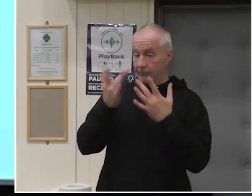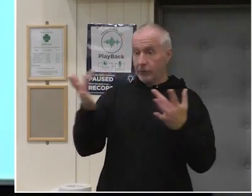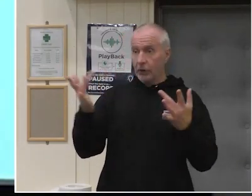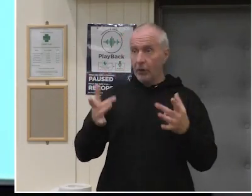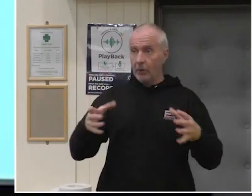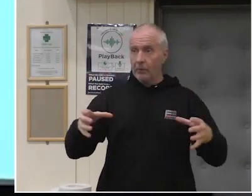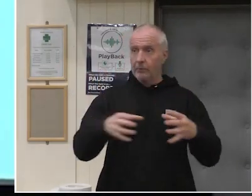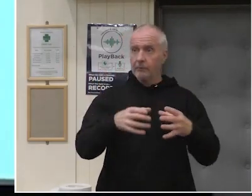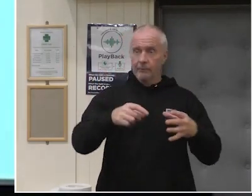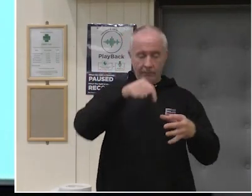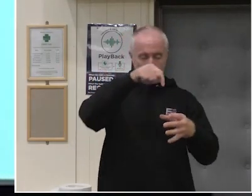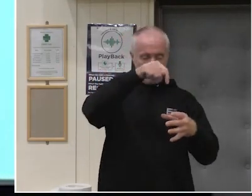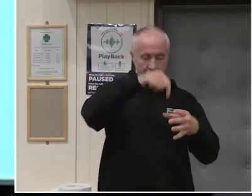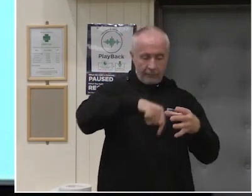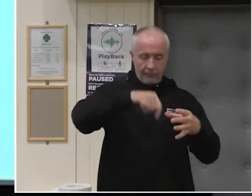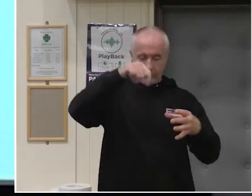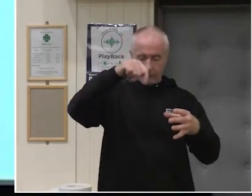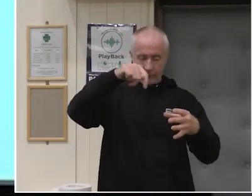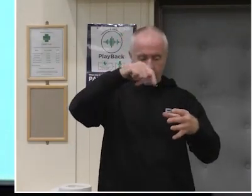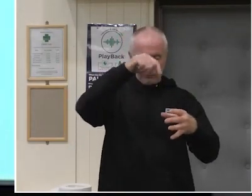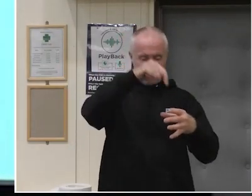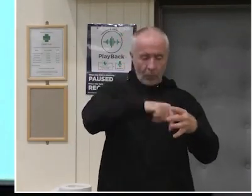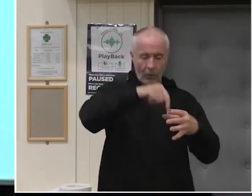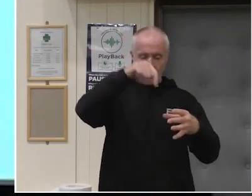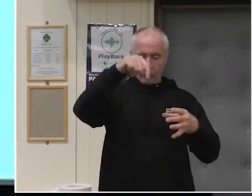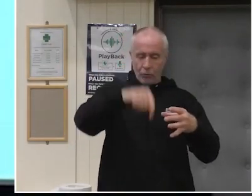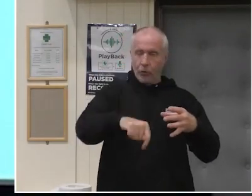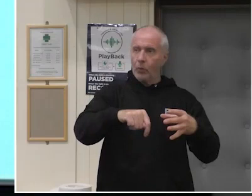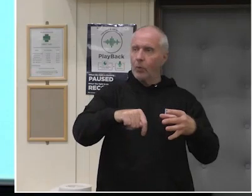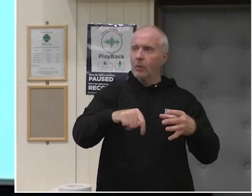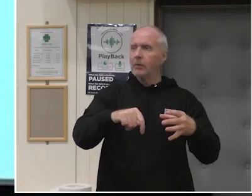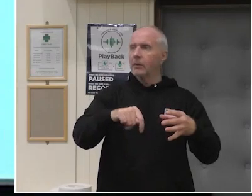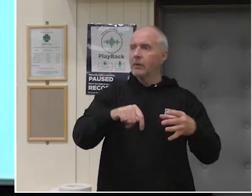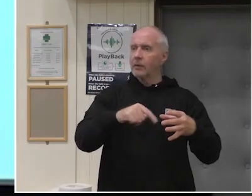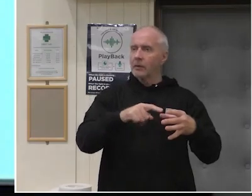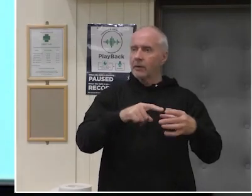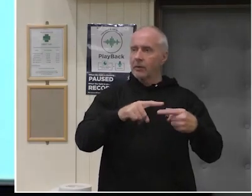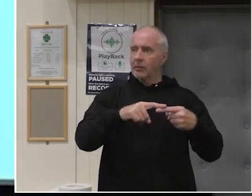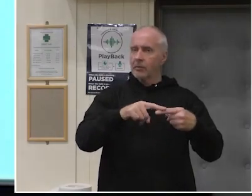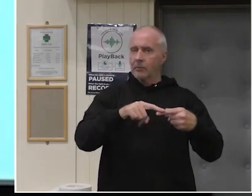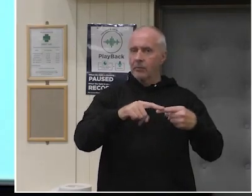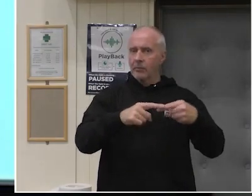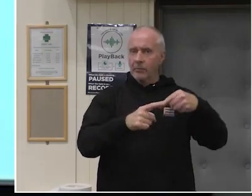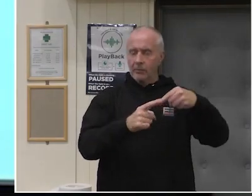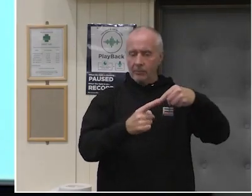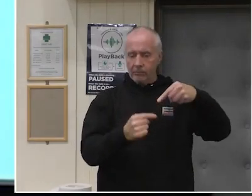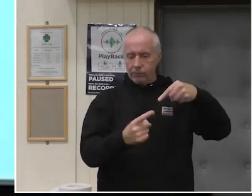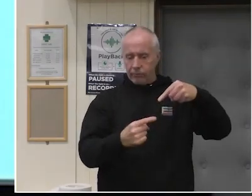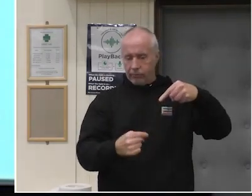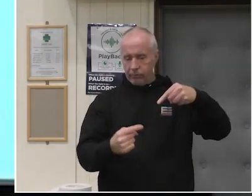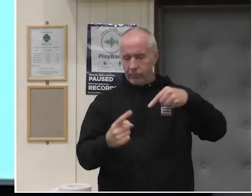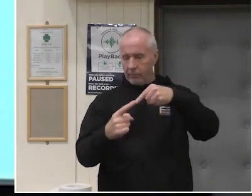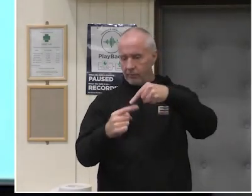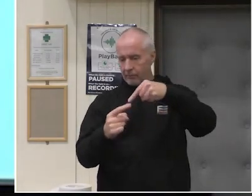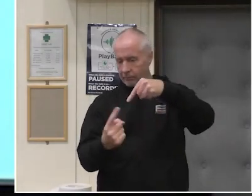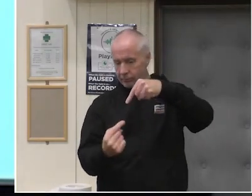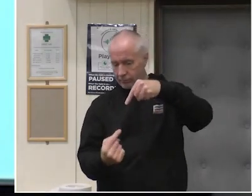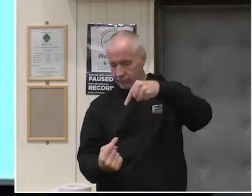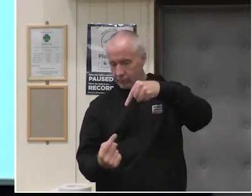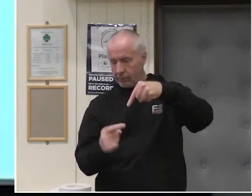got the tuning rods in there. Yes, we've now gone to 2 rather than 1 because we get slightly more tuning range and slightly more adjustability out of